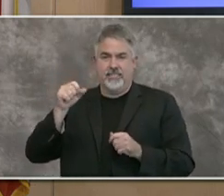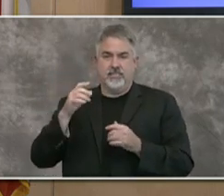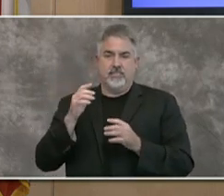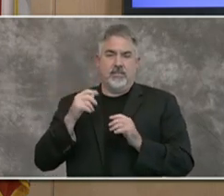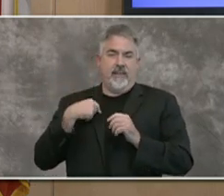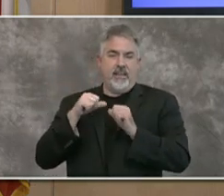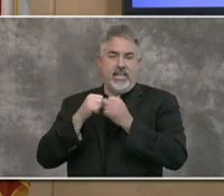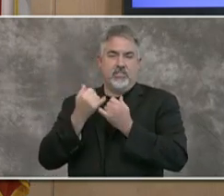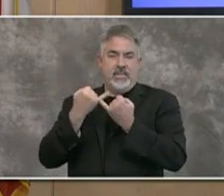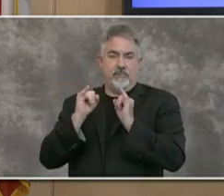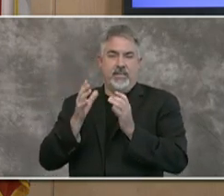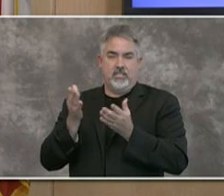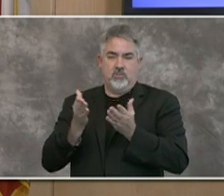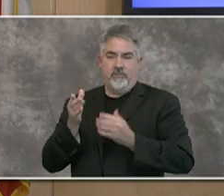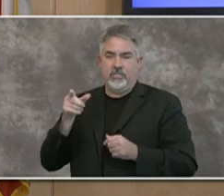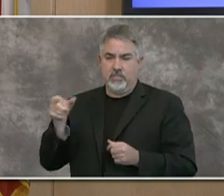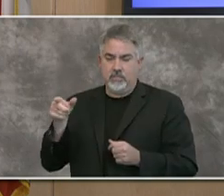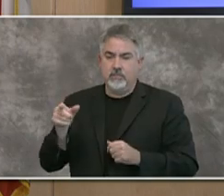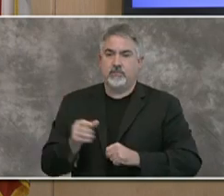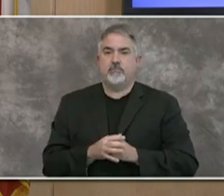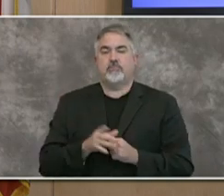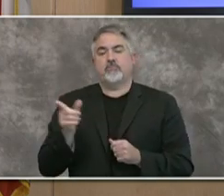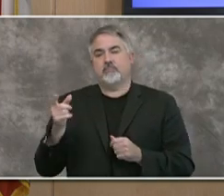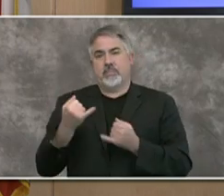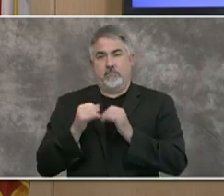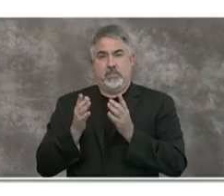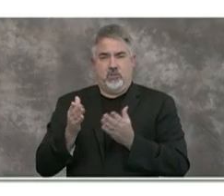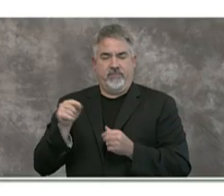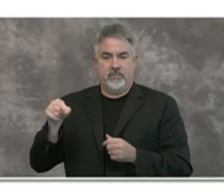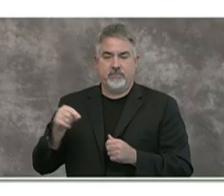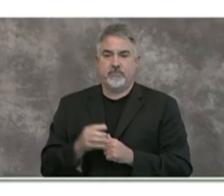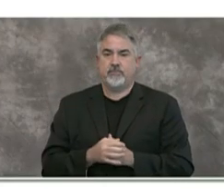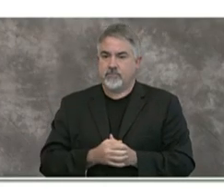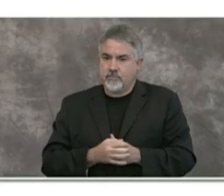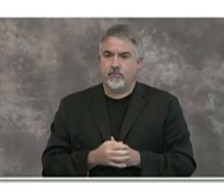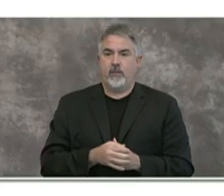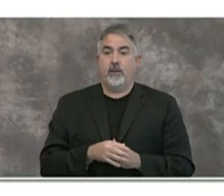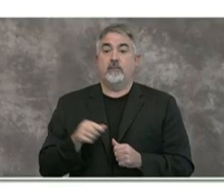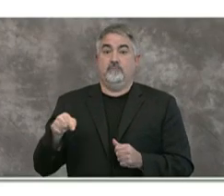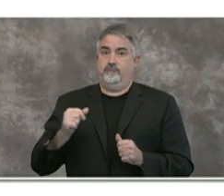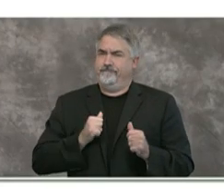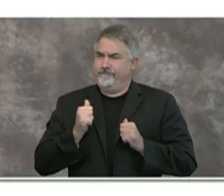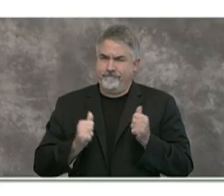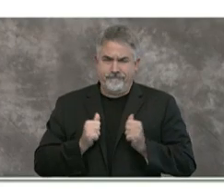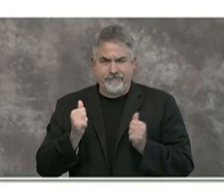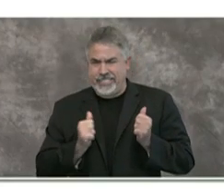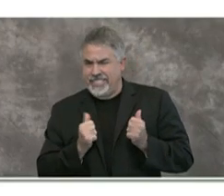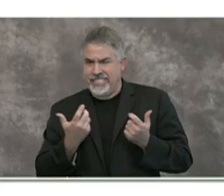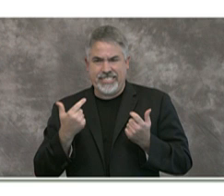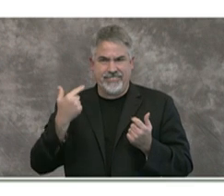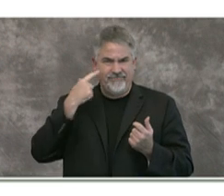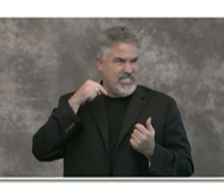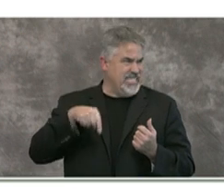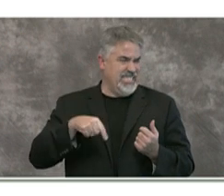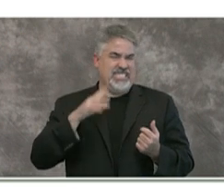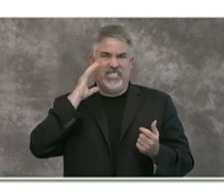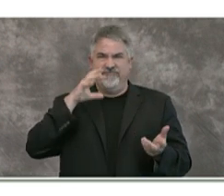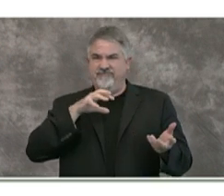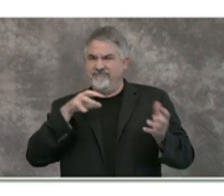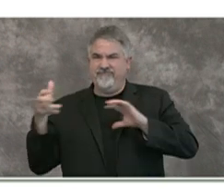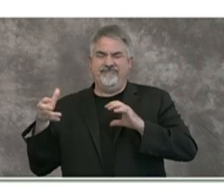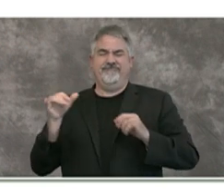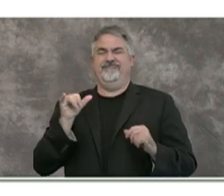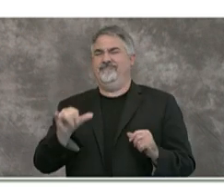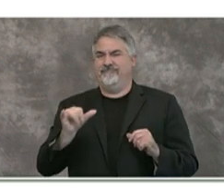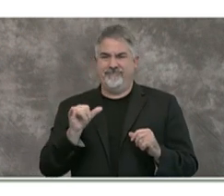help seniors, but they have really stepped up their efforts during this crisis. Aging and Independent